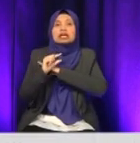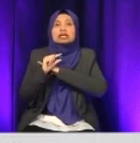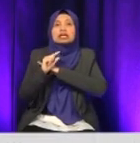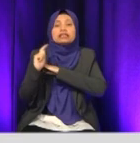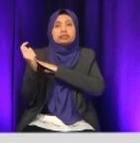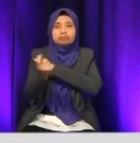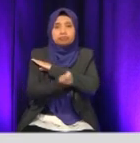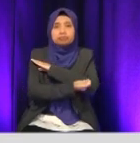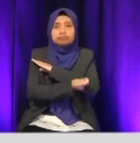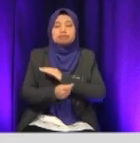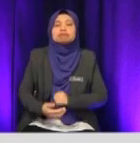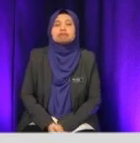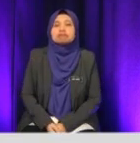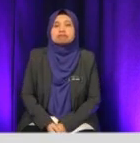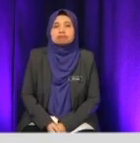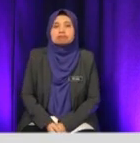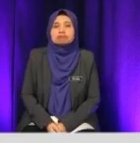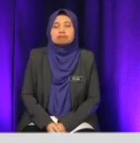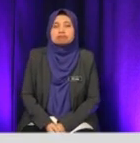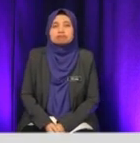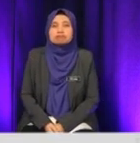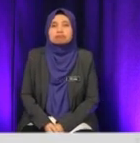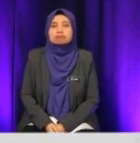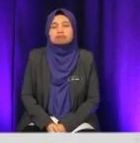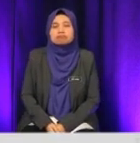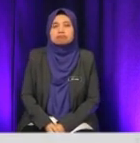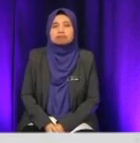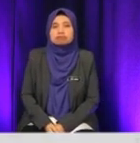Okay. Let's listen to the audio again.